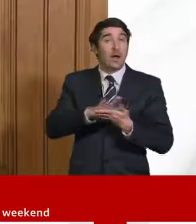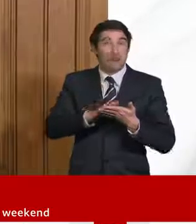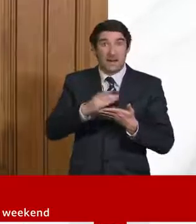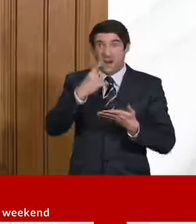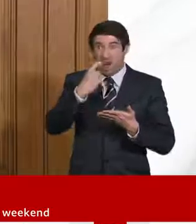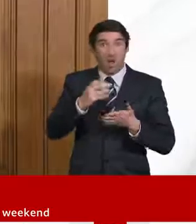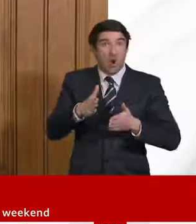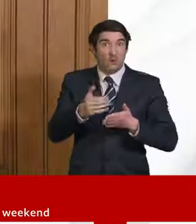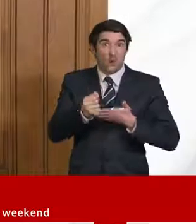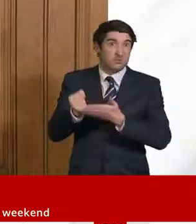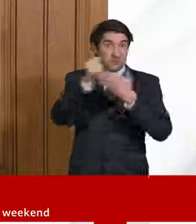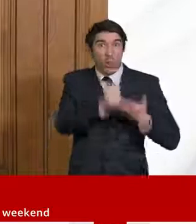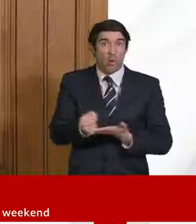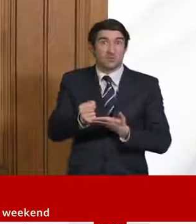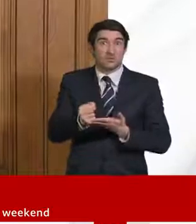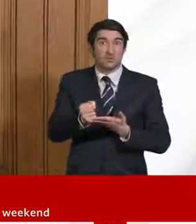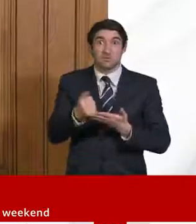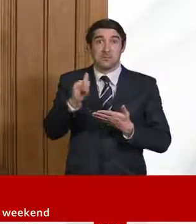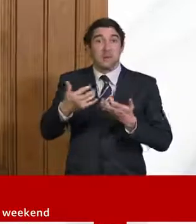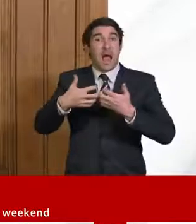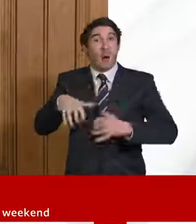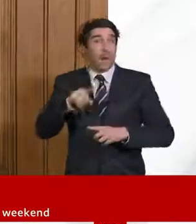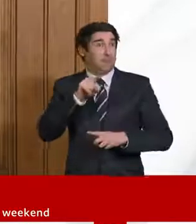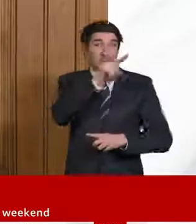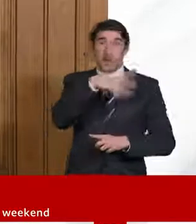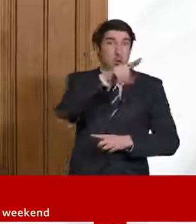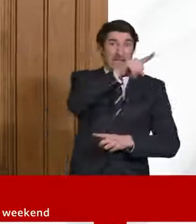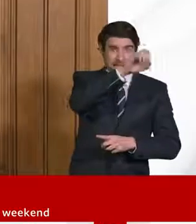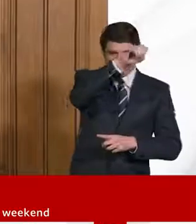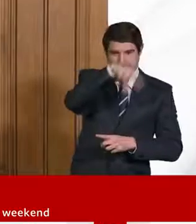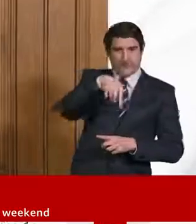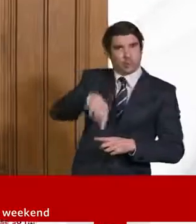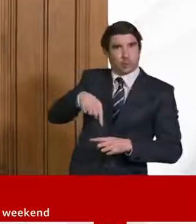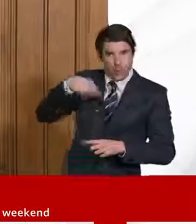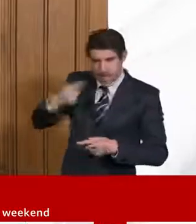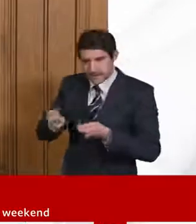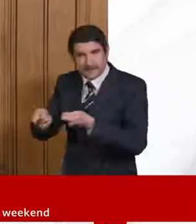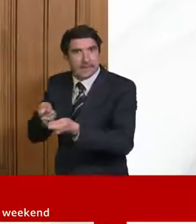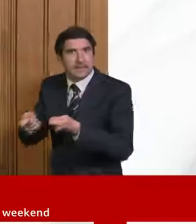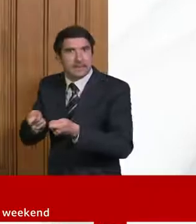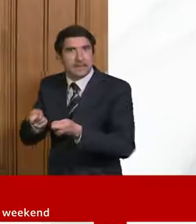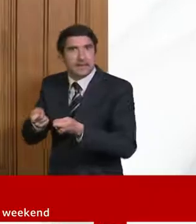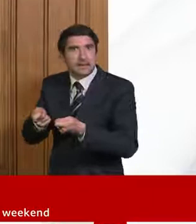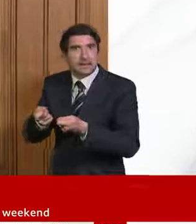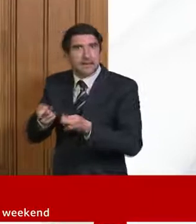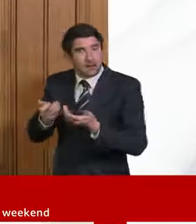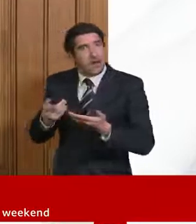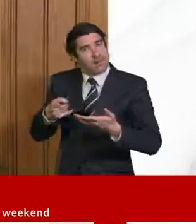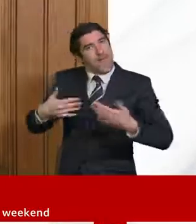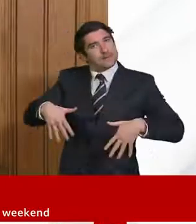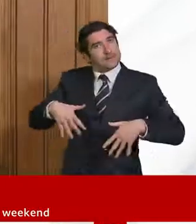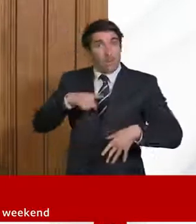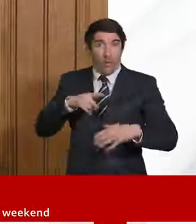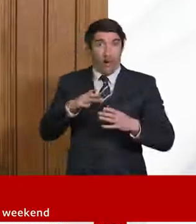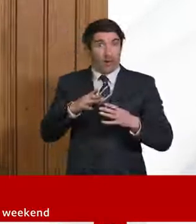easily. And that's because we have an integrated whole country health service that is very used to doing that and can work together very quickly.